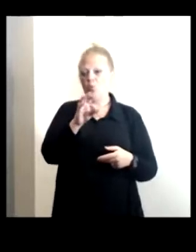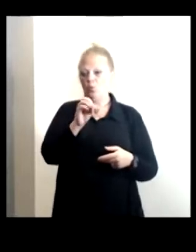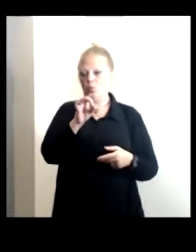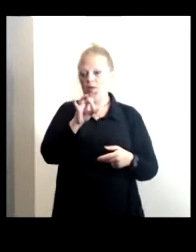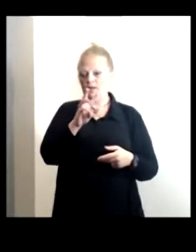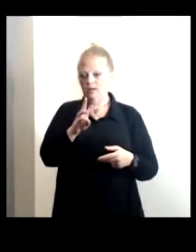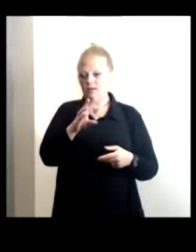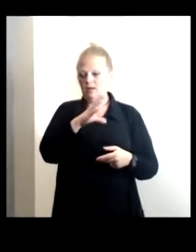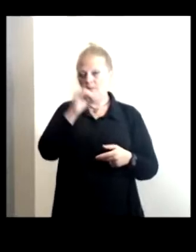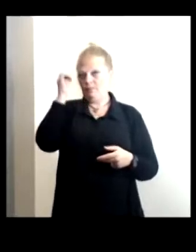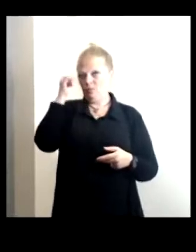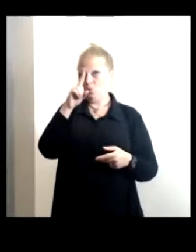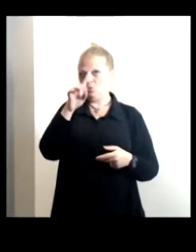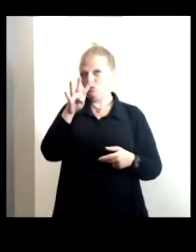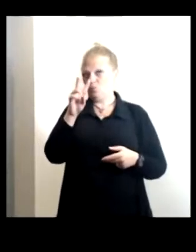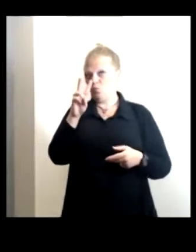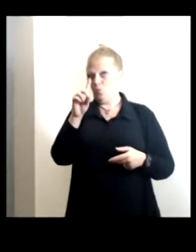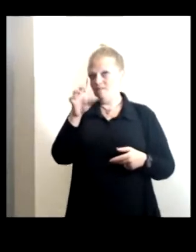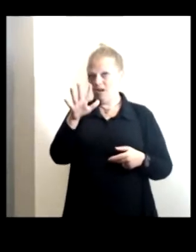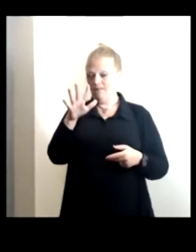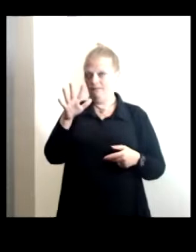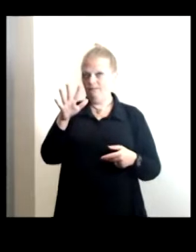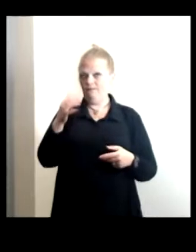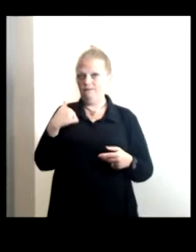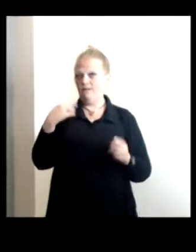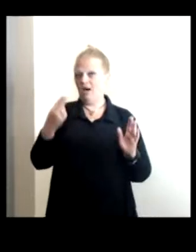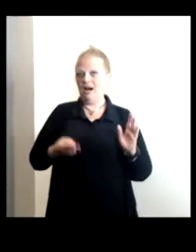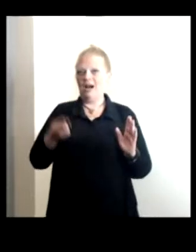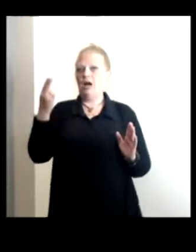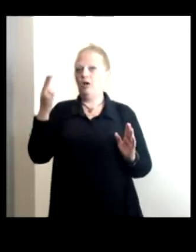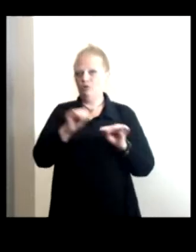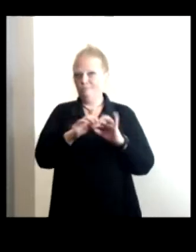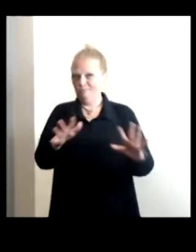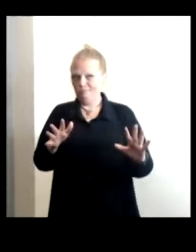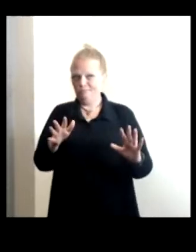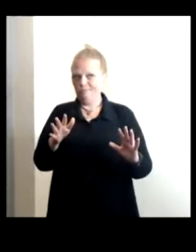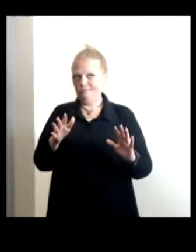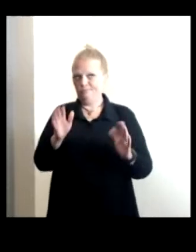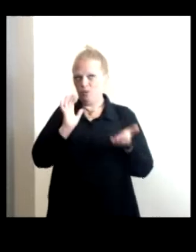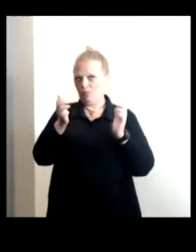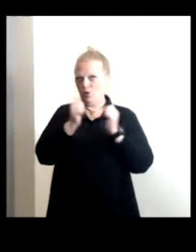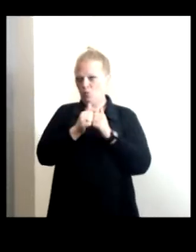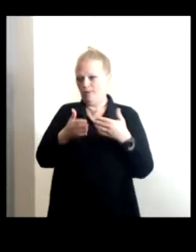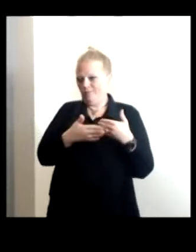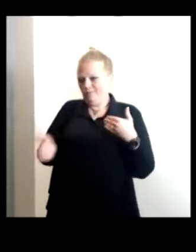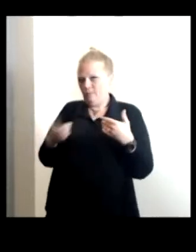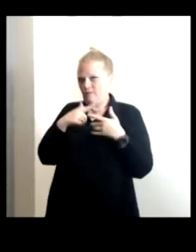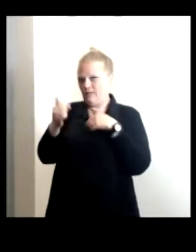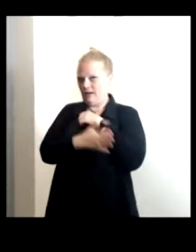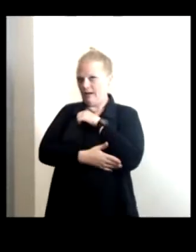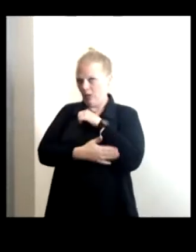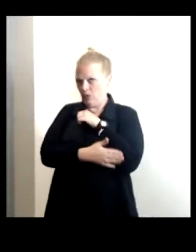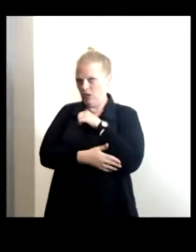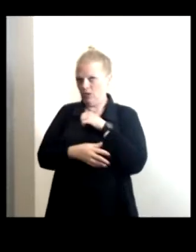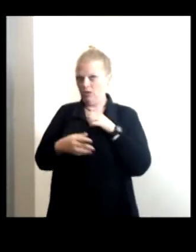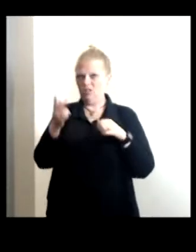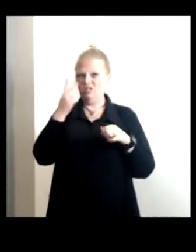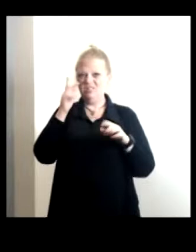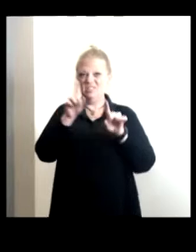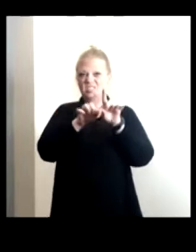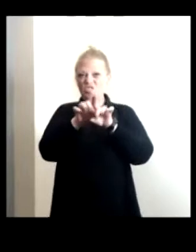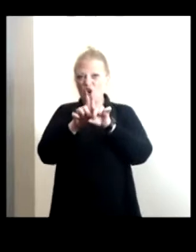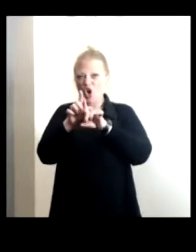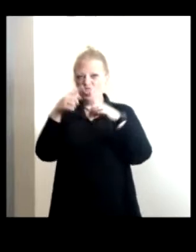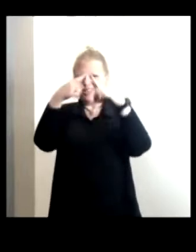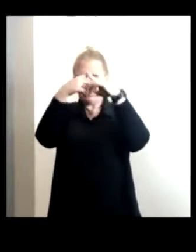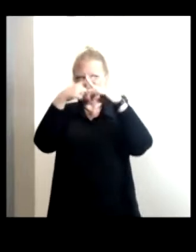Buffalo 14215, have a higher rate than basically the rest of the county. You'll see a lot of stars on this and